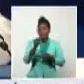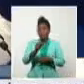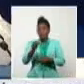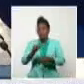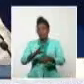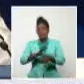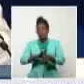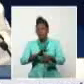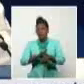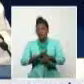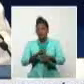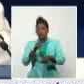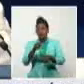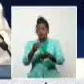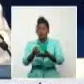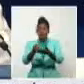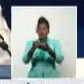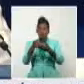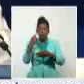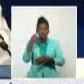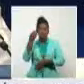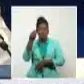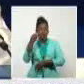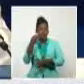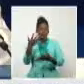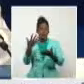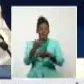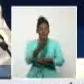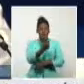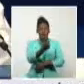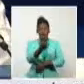talking about cases in absolute numbers, and